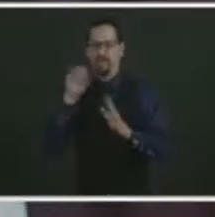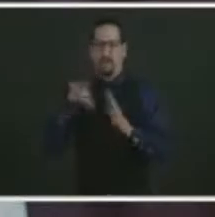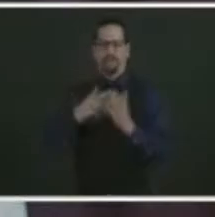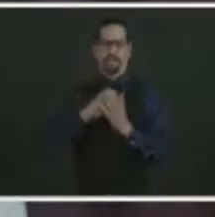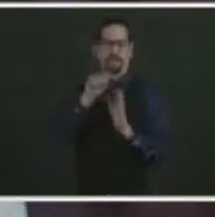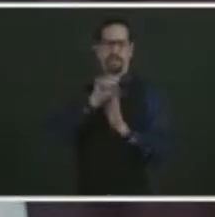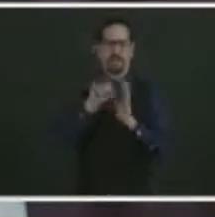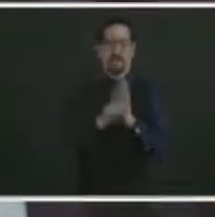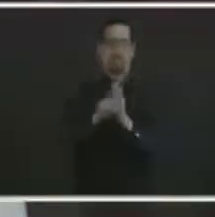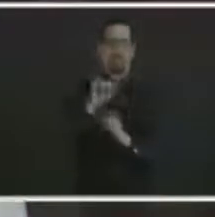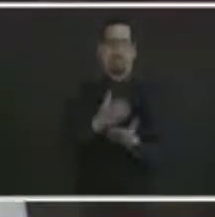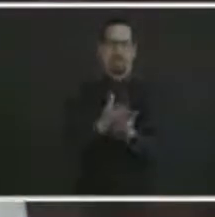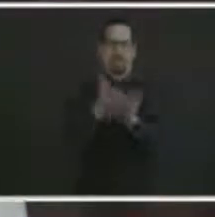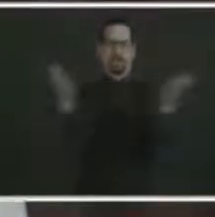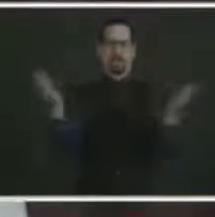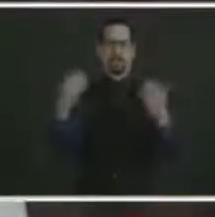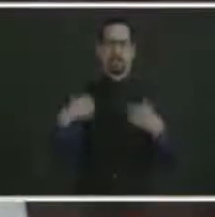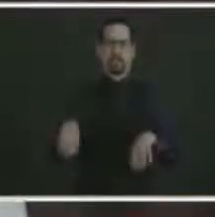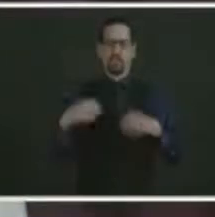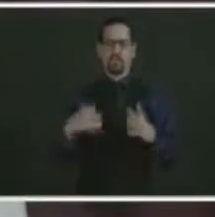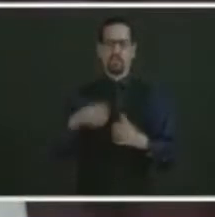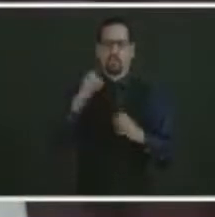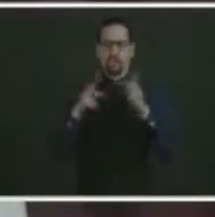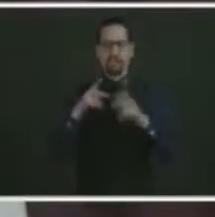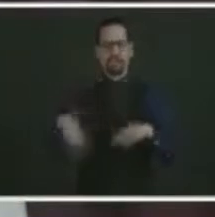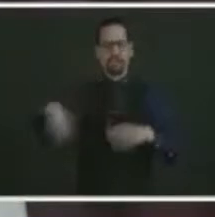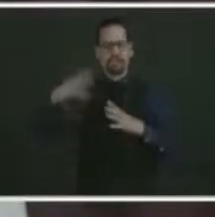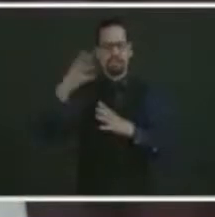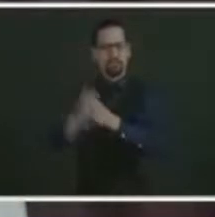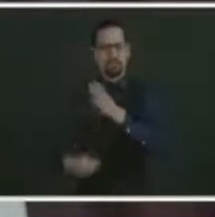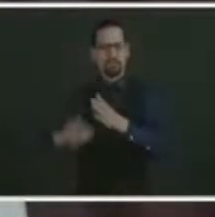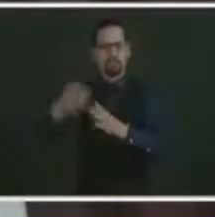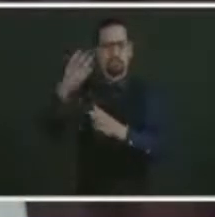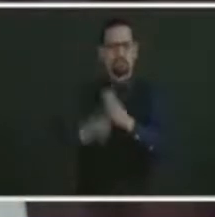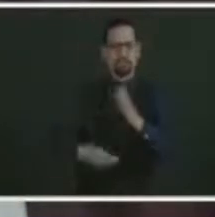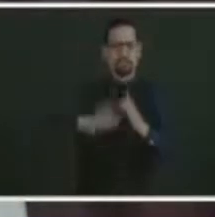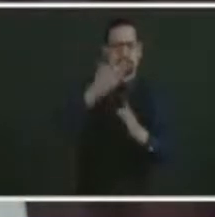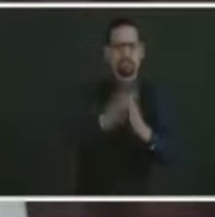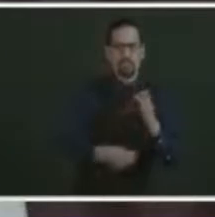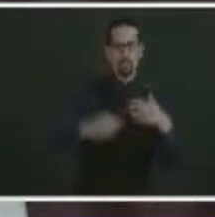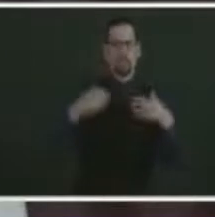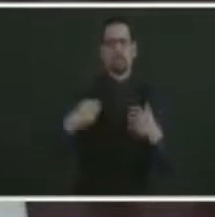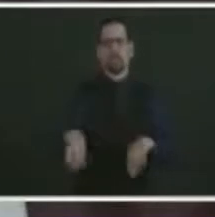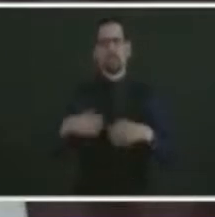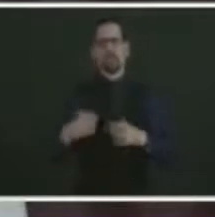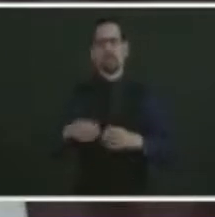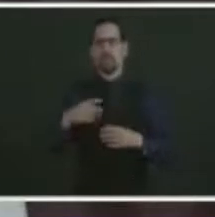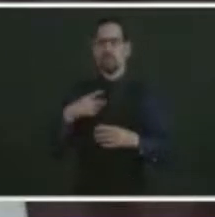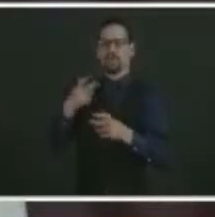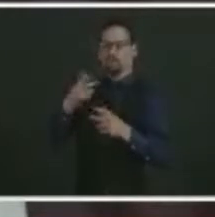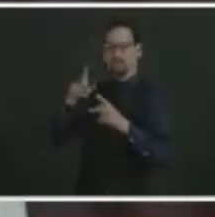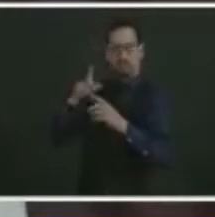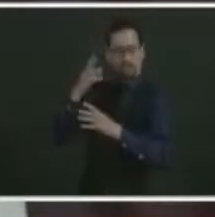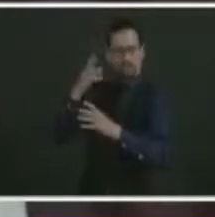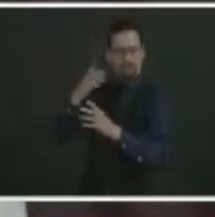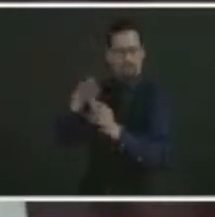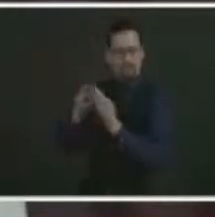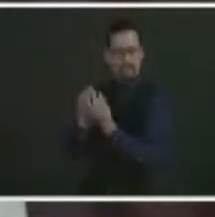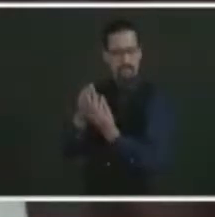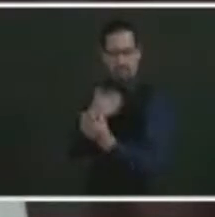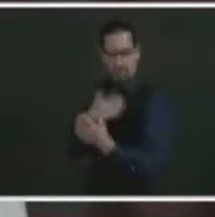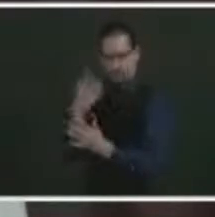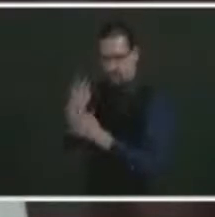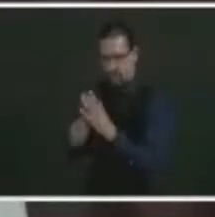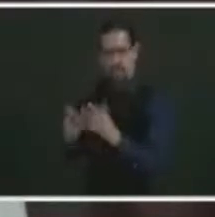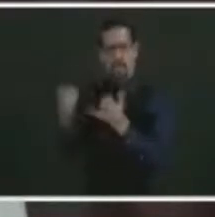are dealing with the loss of routines or the loss of work or the inability to visit family and friends.